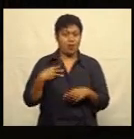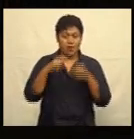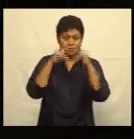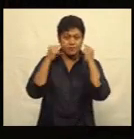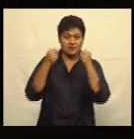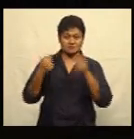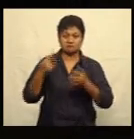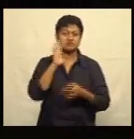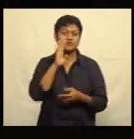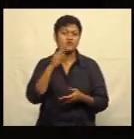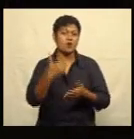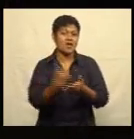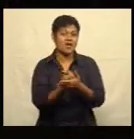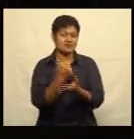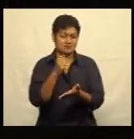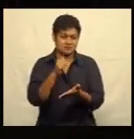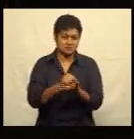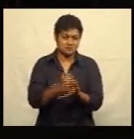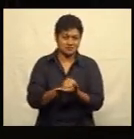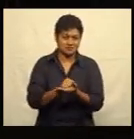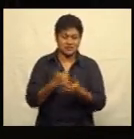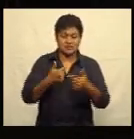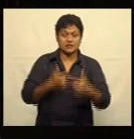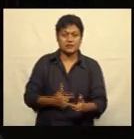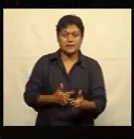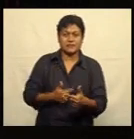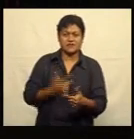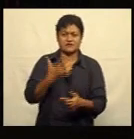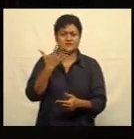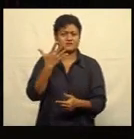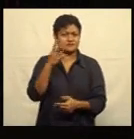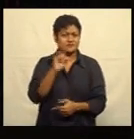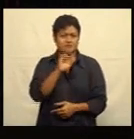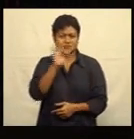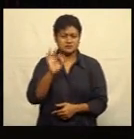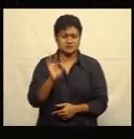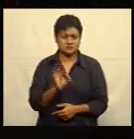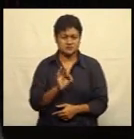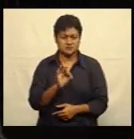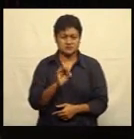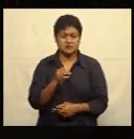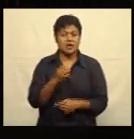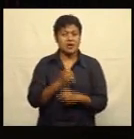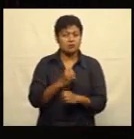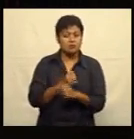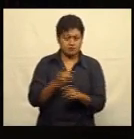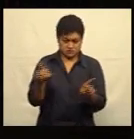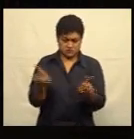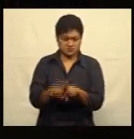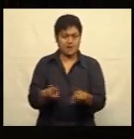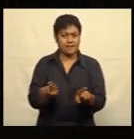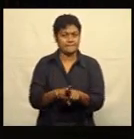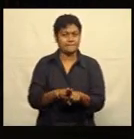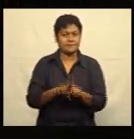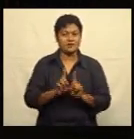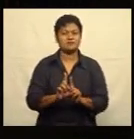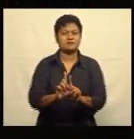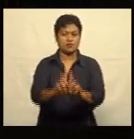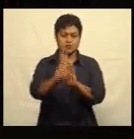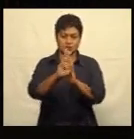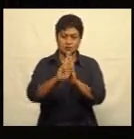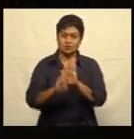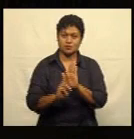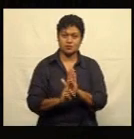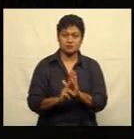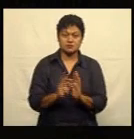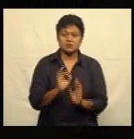capacity to 50% or less. Employees must also adhere to the same requirements. Any business that does